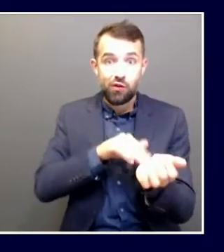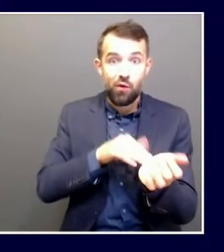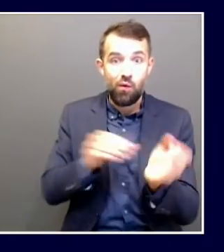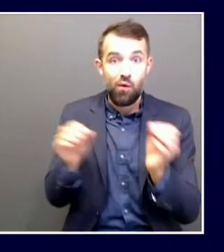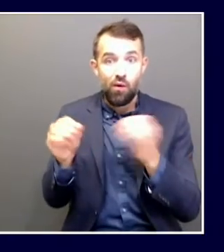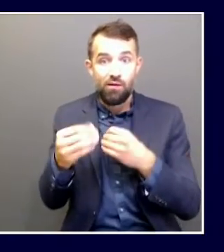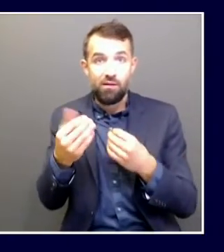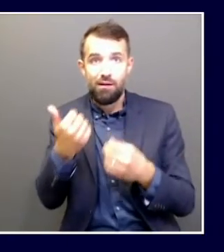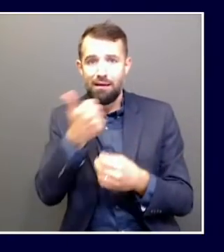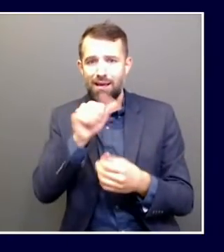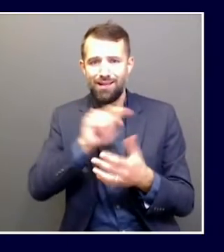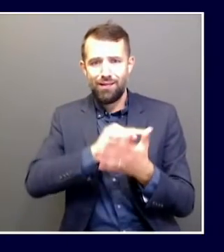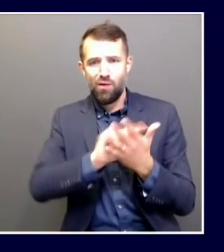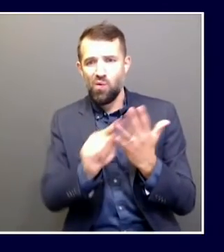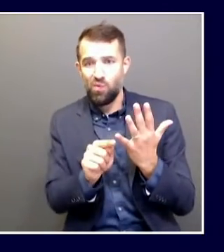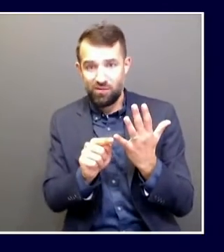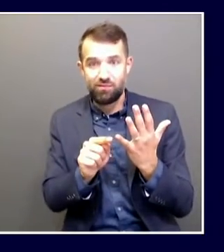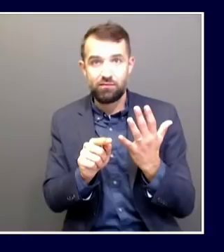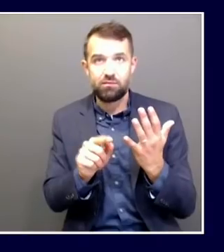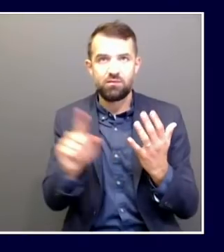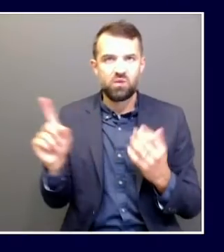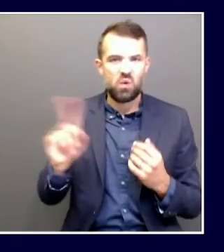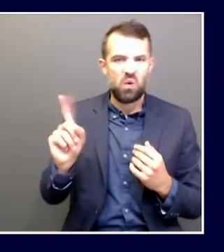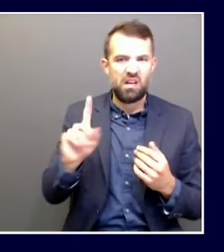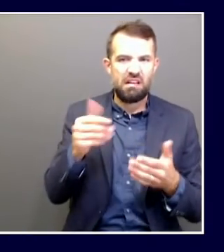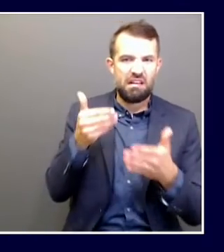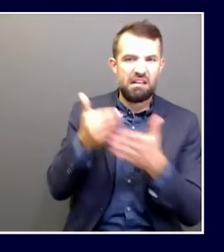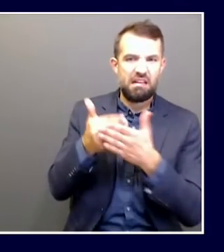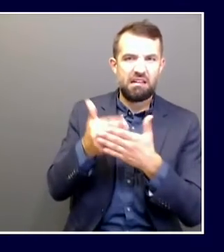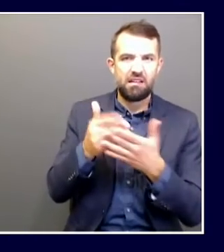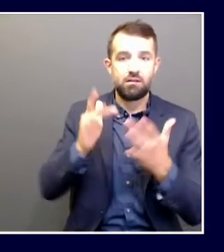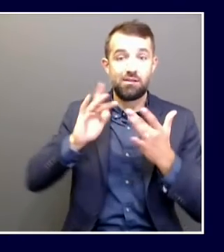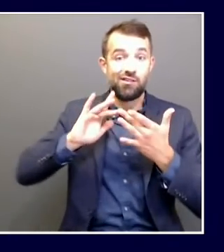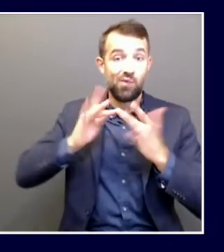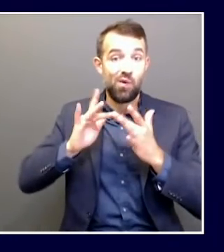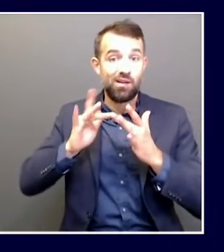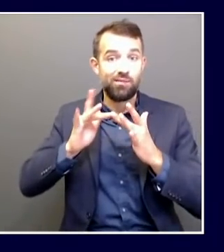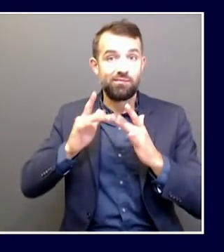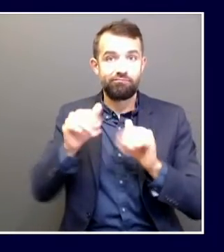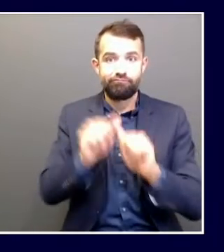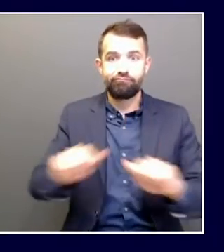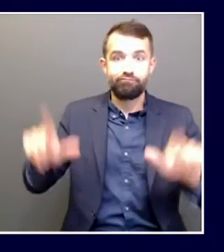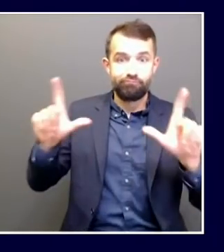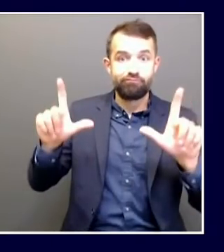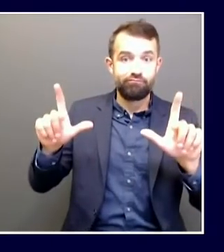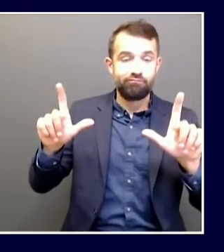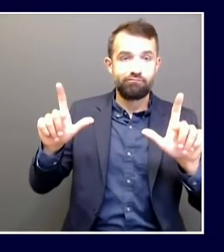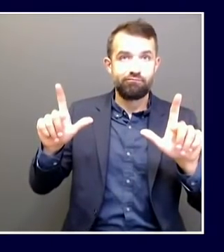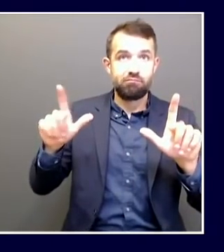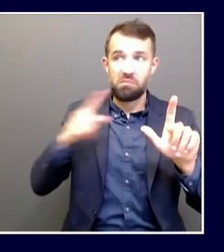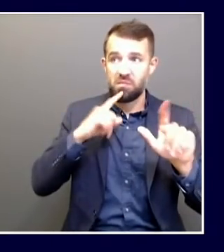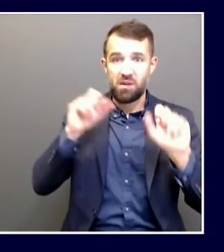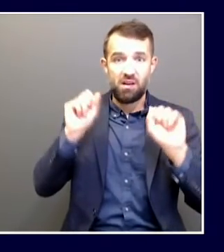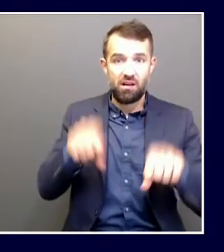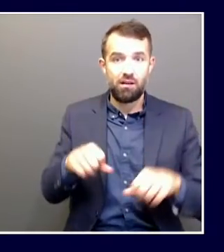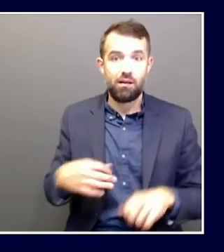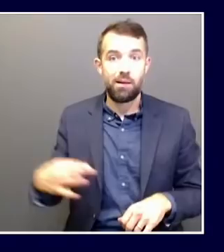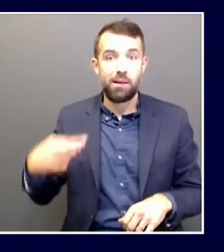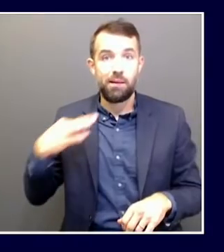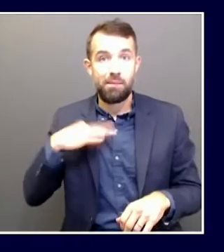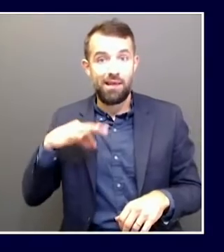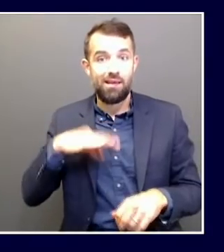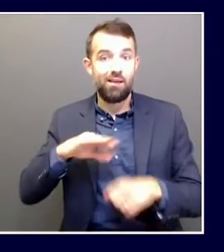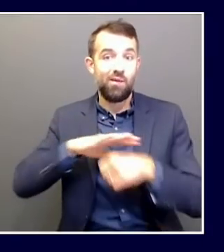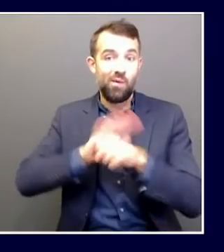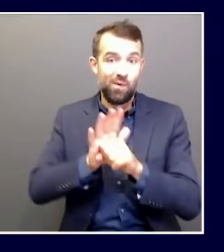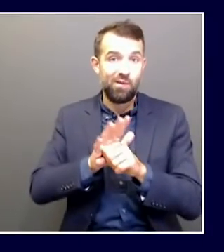find a site near you, I recommend searching for Maine COVID vaccine sites and going to the